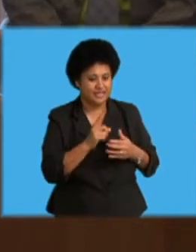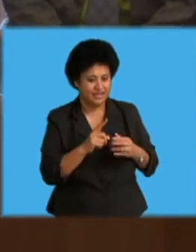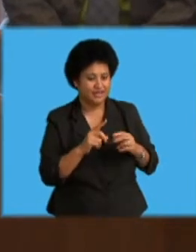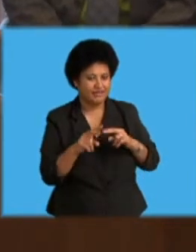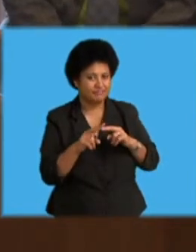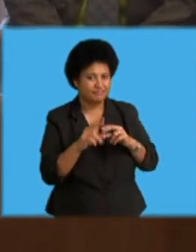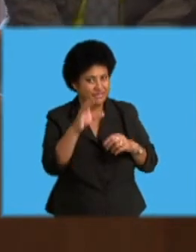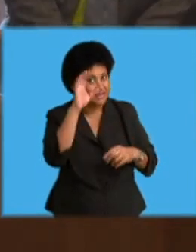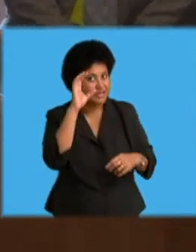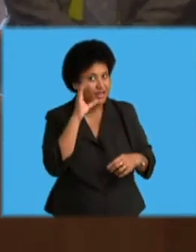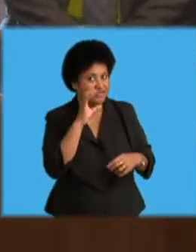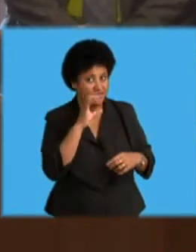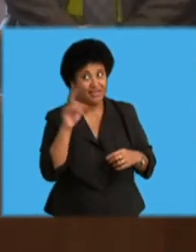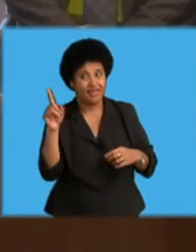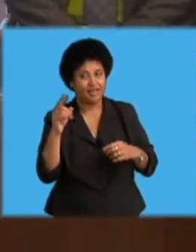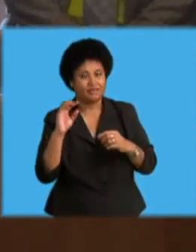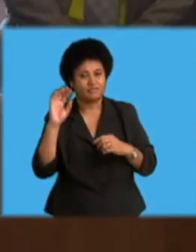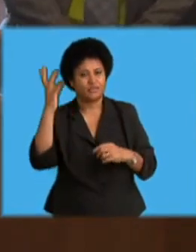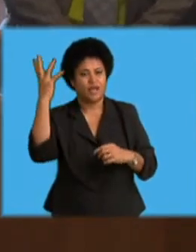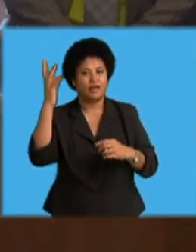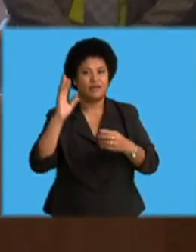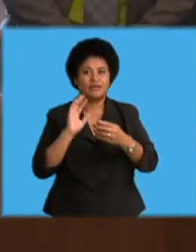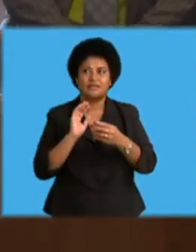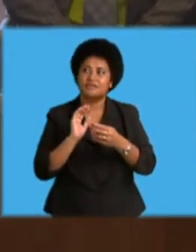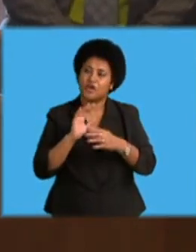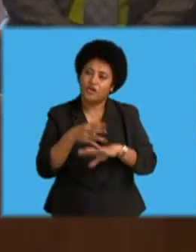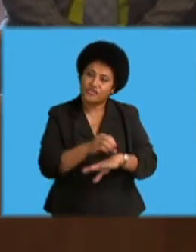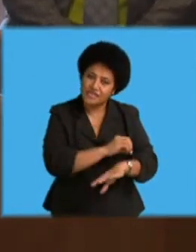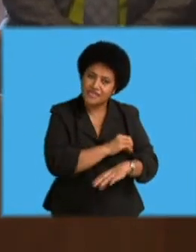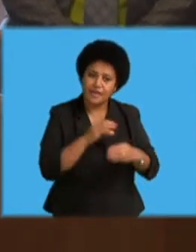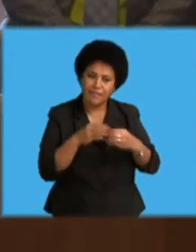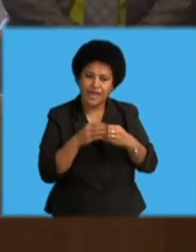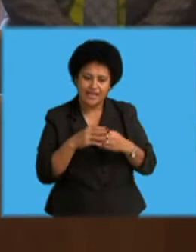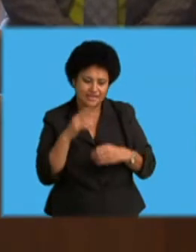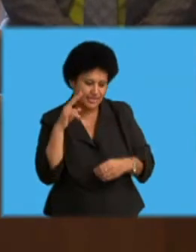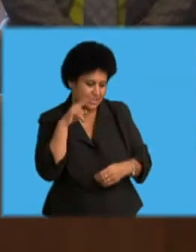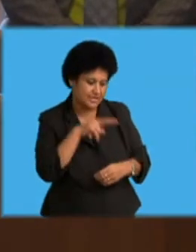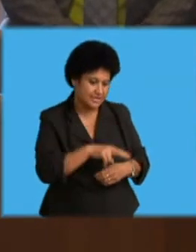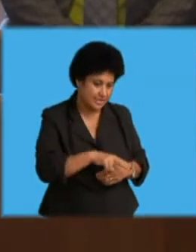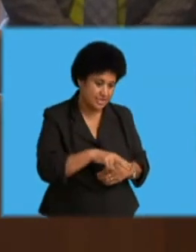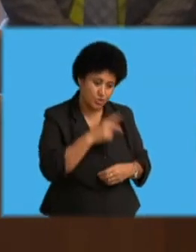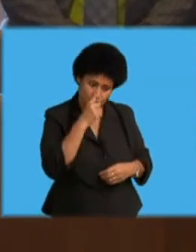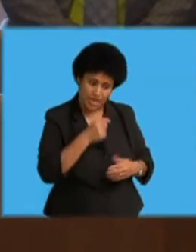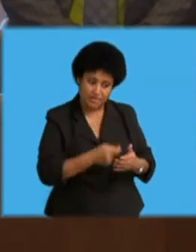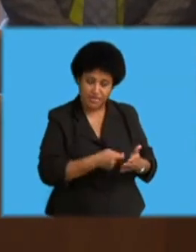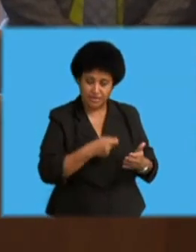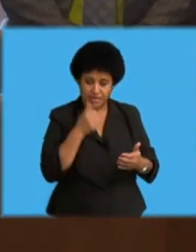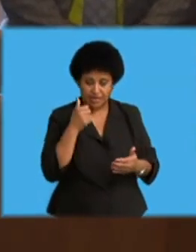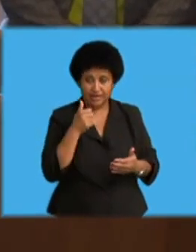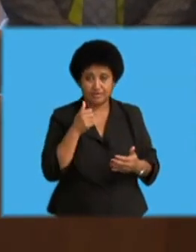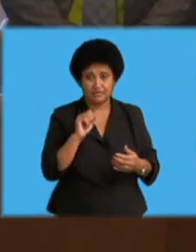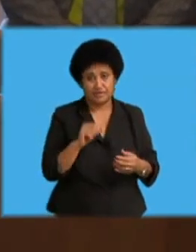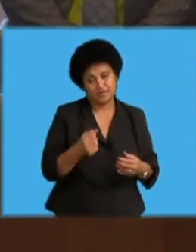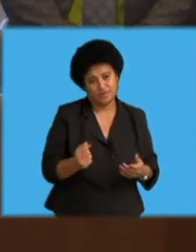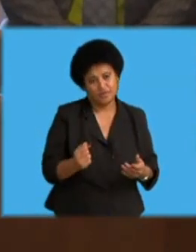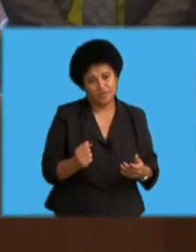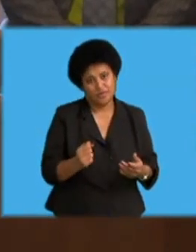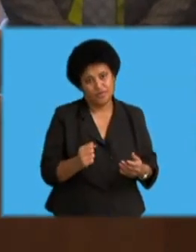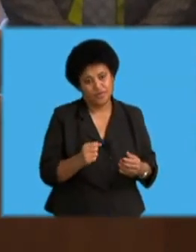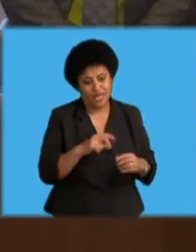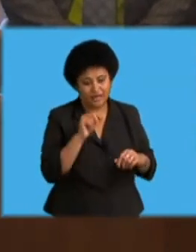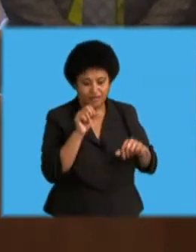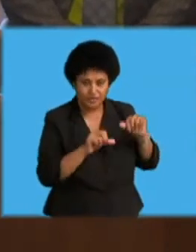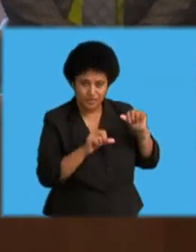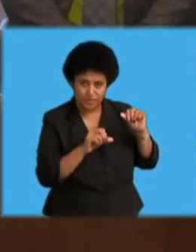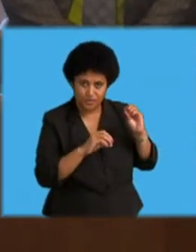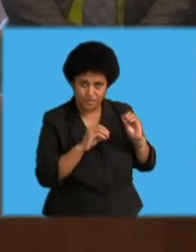position, it also means that entities such as those and other state-owned enterprises or even FNPF, they do want to borrow, they